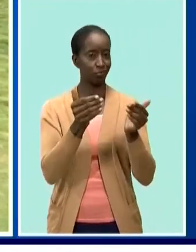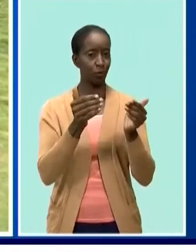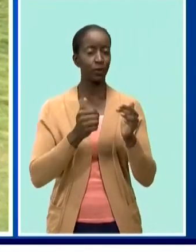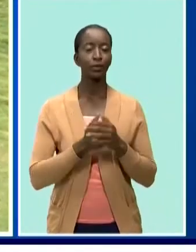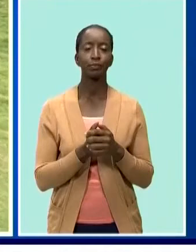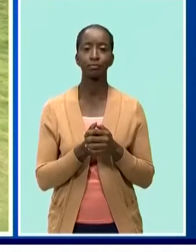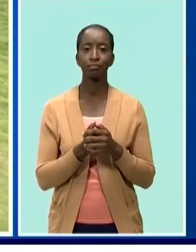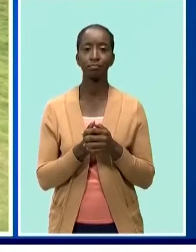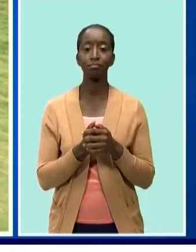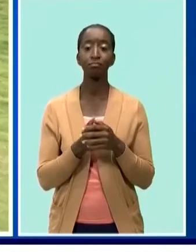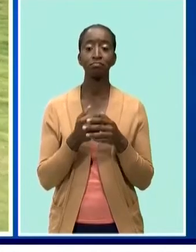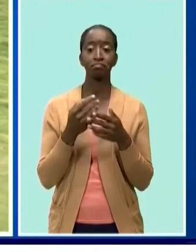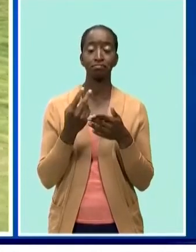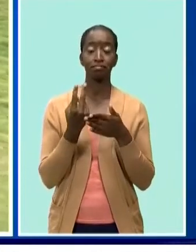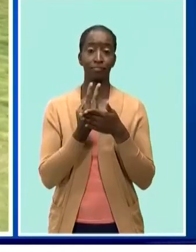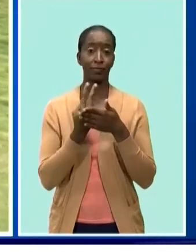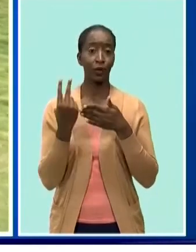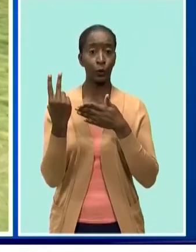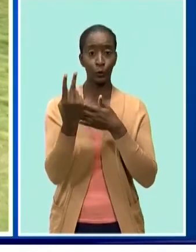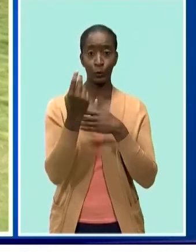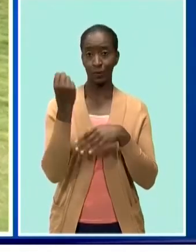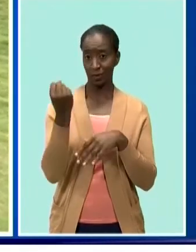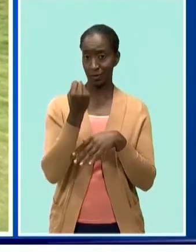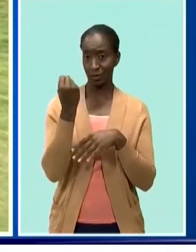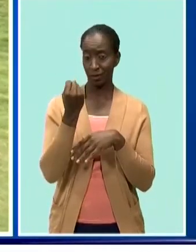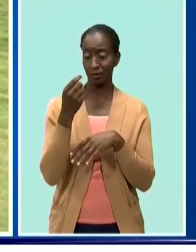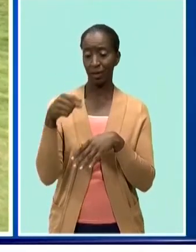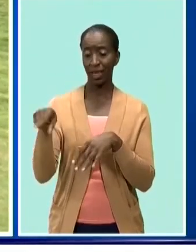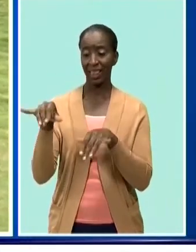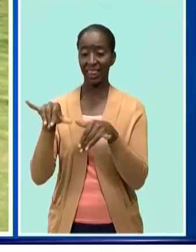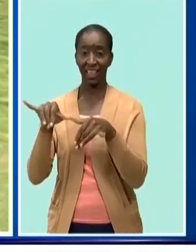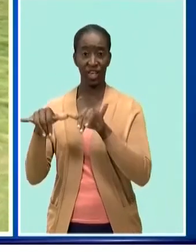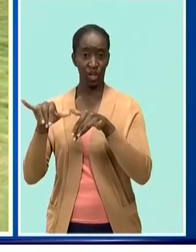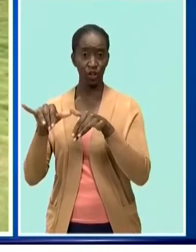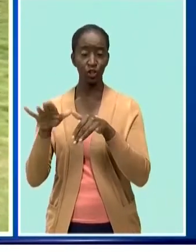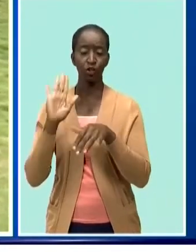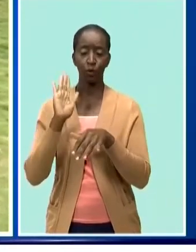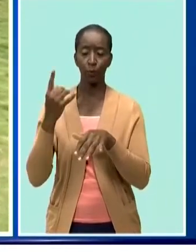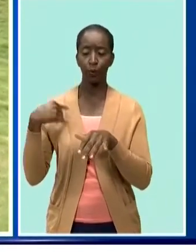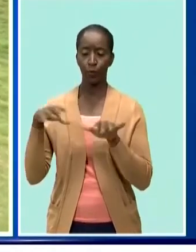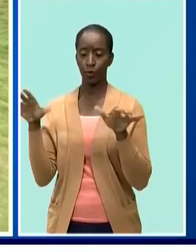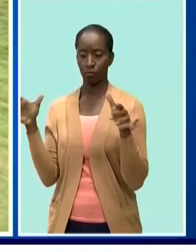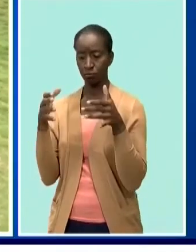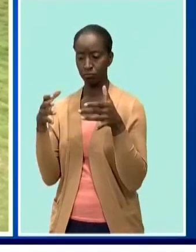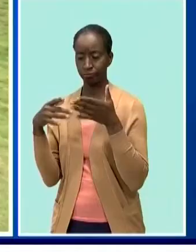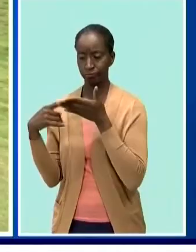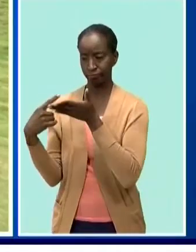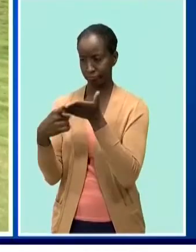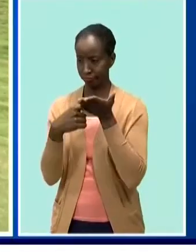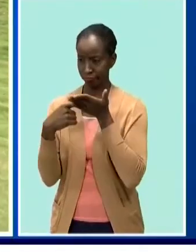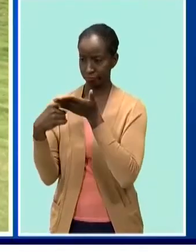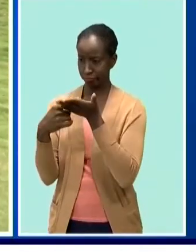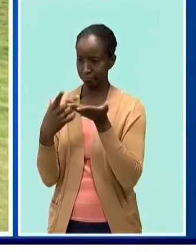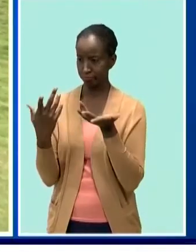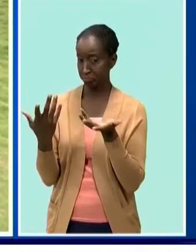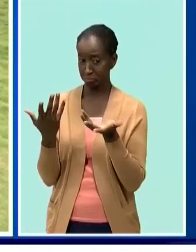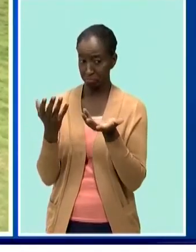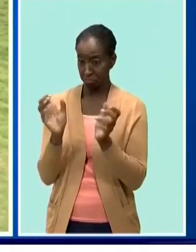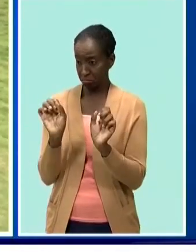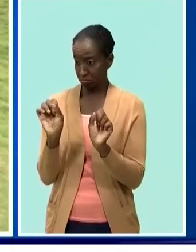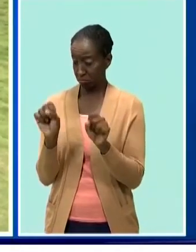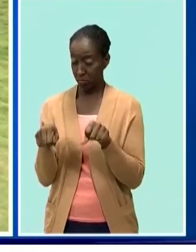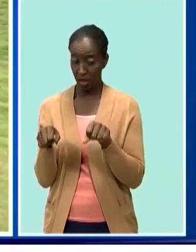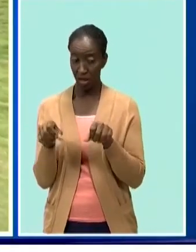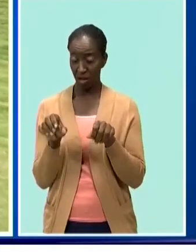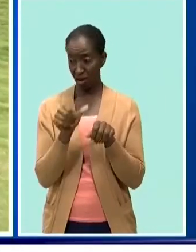engineers, and we're looking at the possibility also of having a bypass road in the